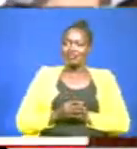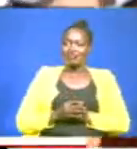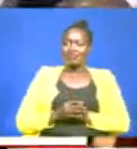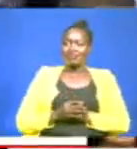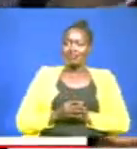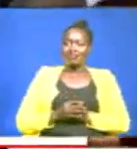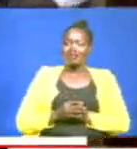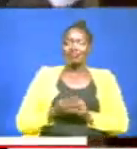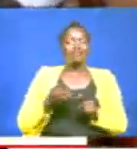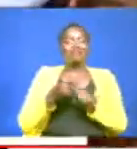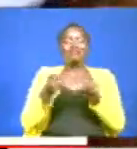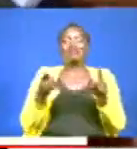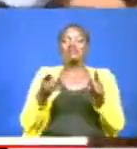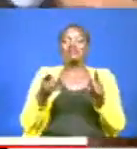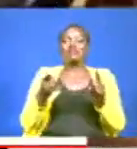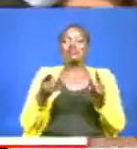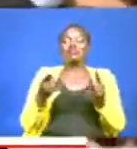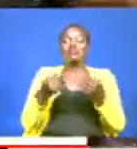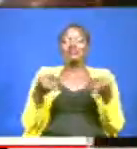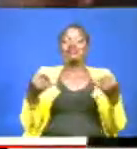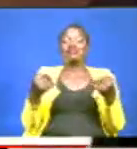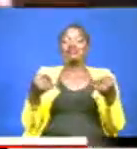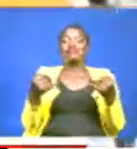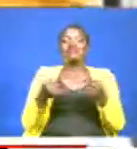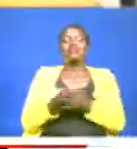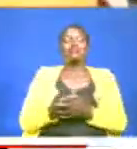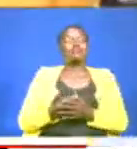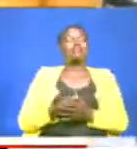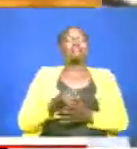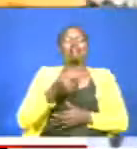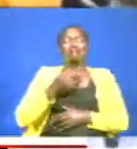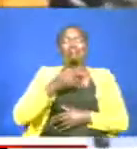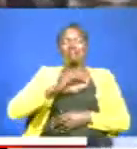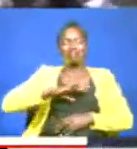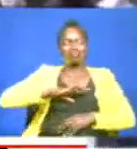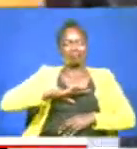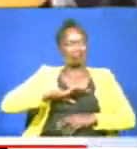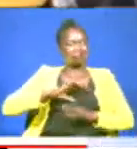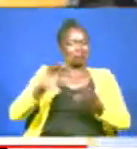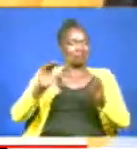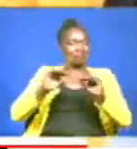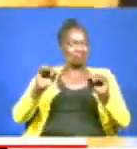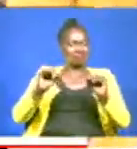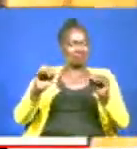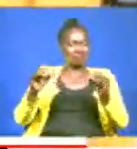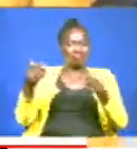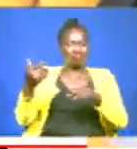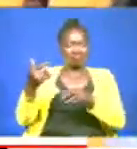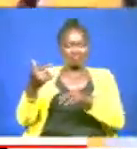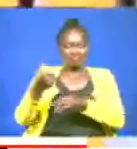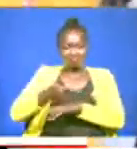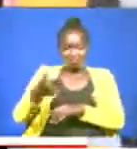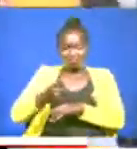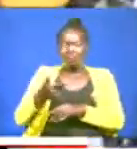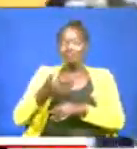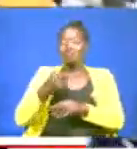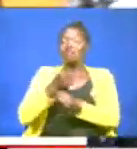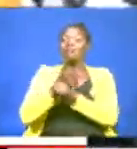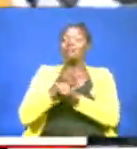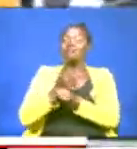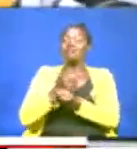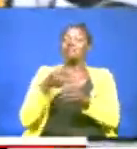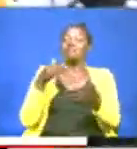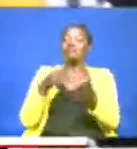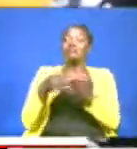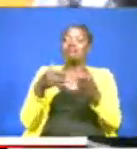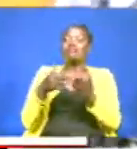However, behind the tunes is a dejected lot. Artists are agitating for protection against illicit practices such